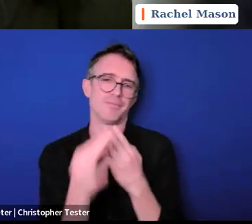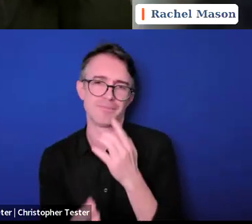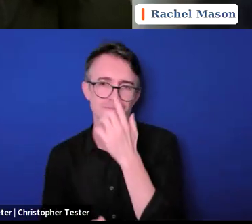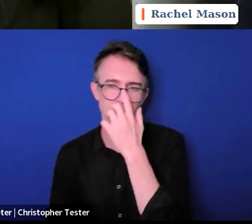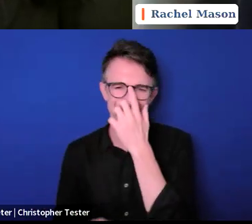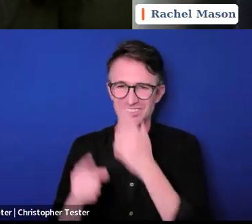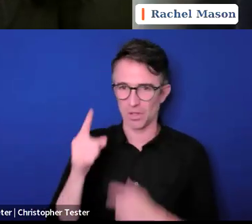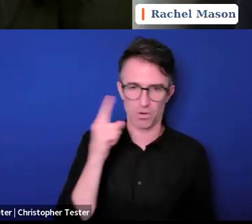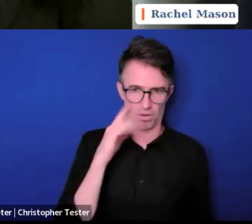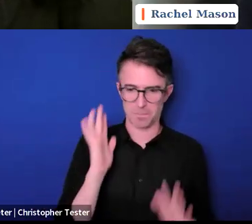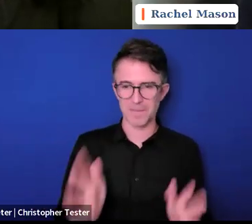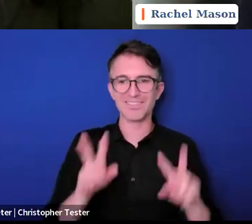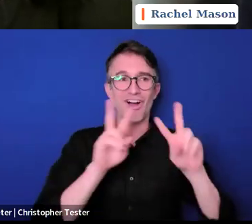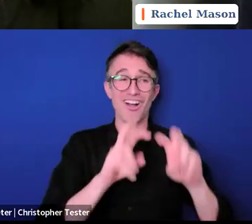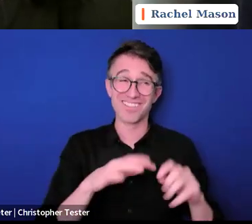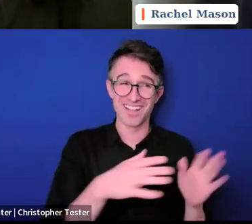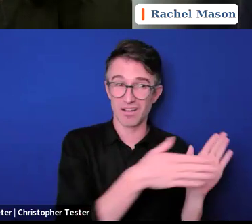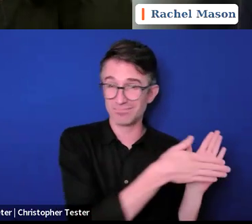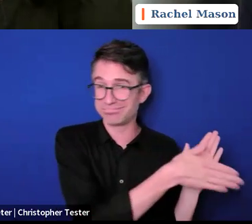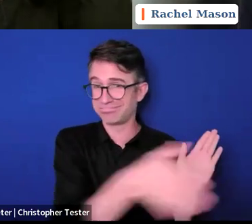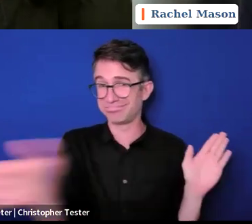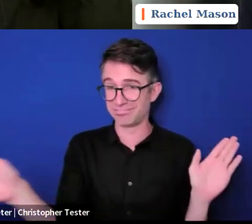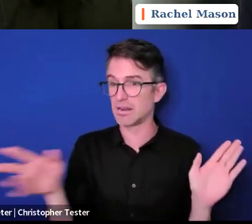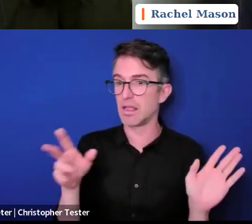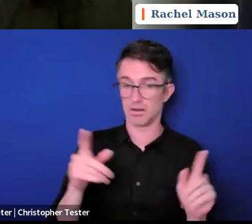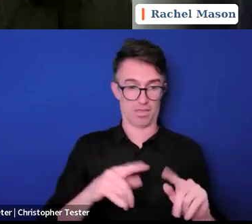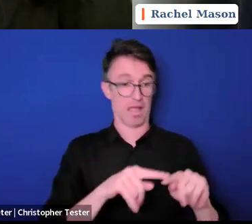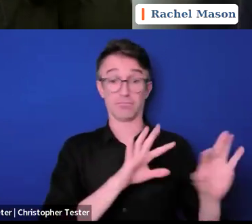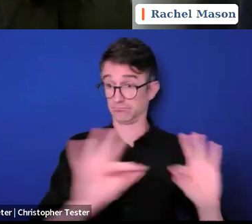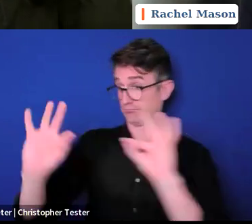the attention to this agenda contribute also to